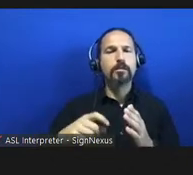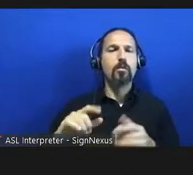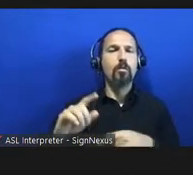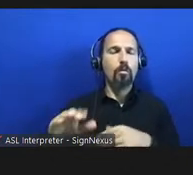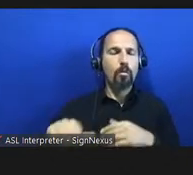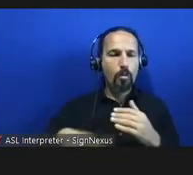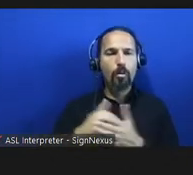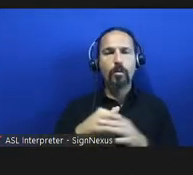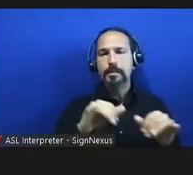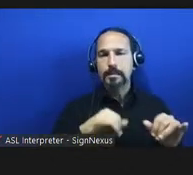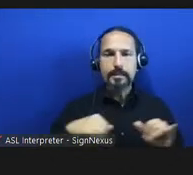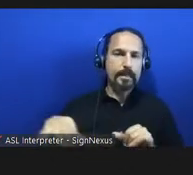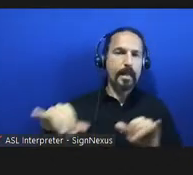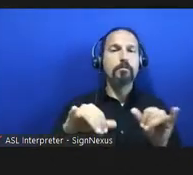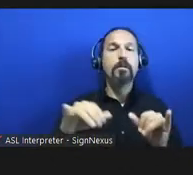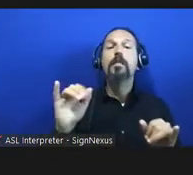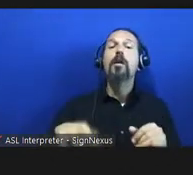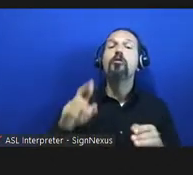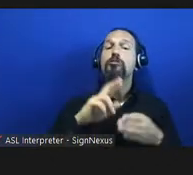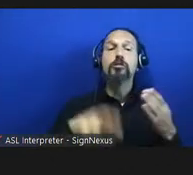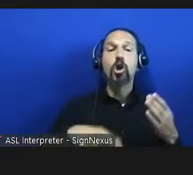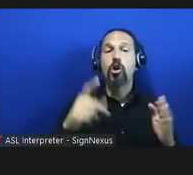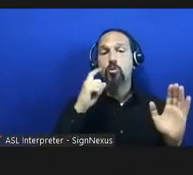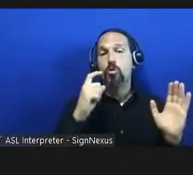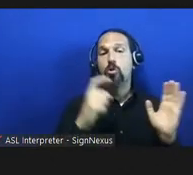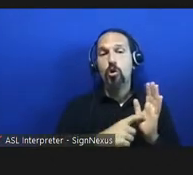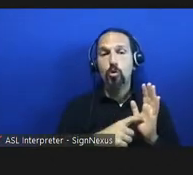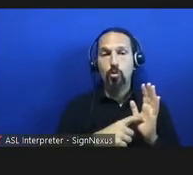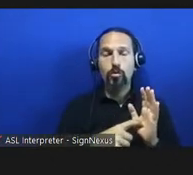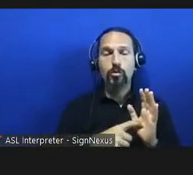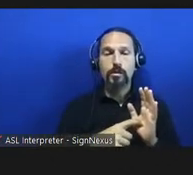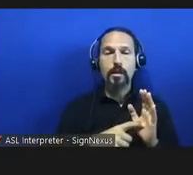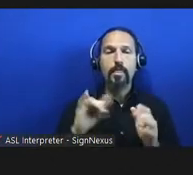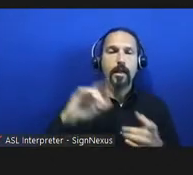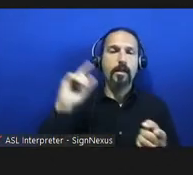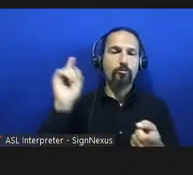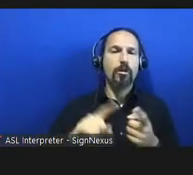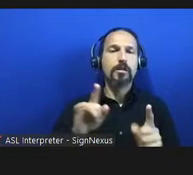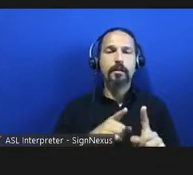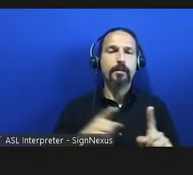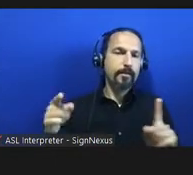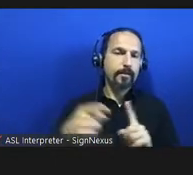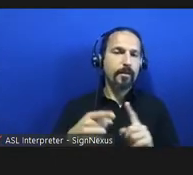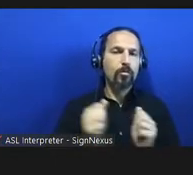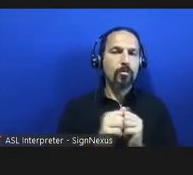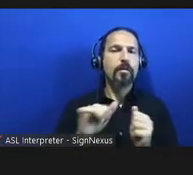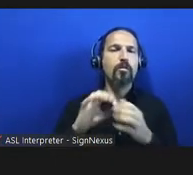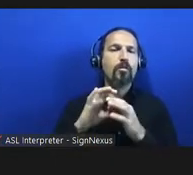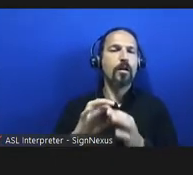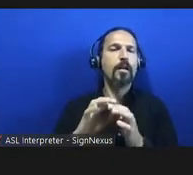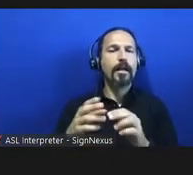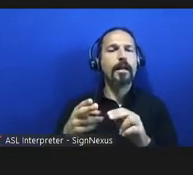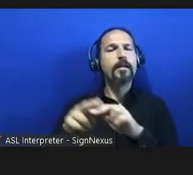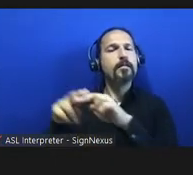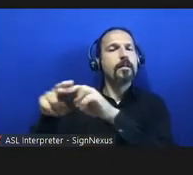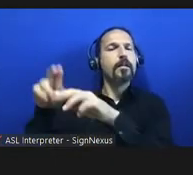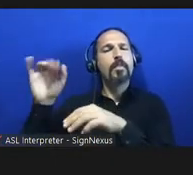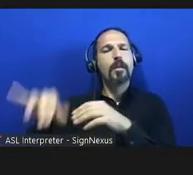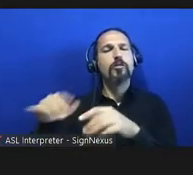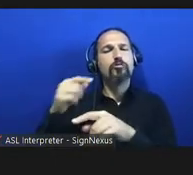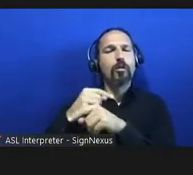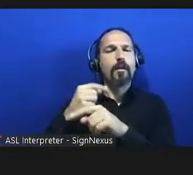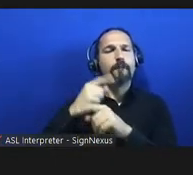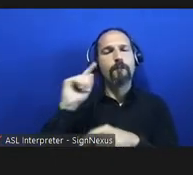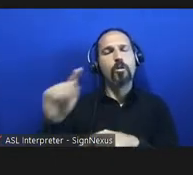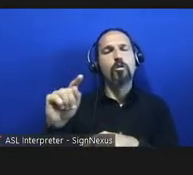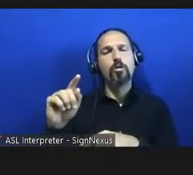types the same the results as you can see reduce the diversions along with the relative incremental number of trucks on the